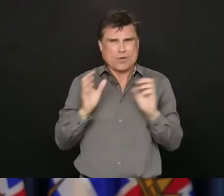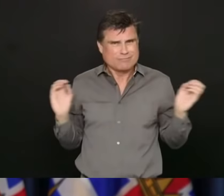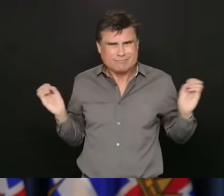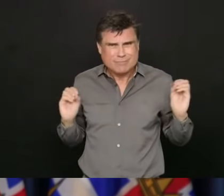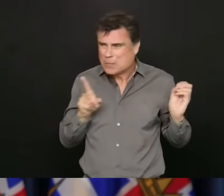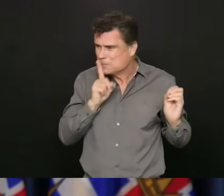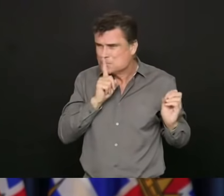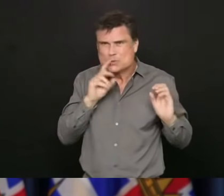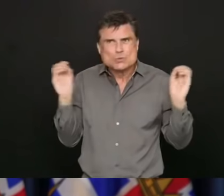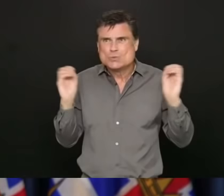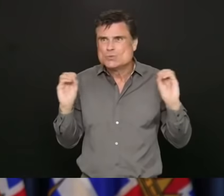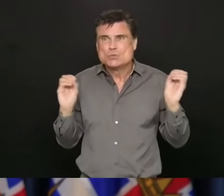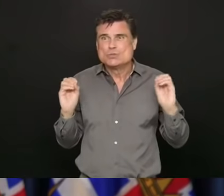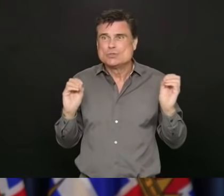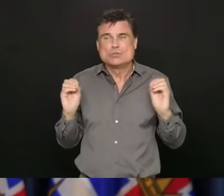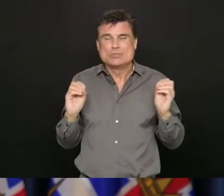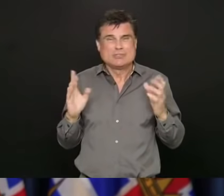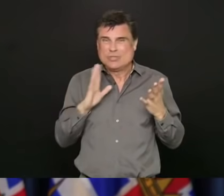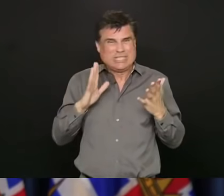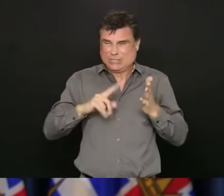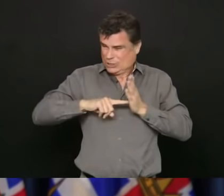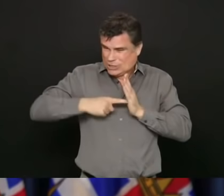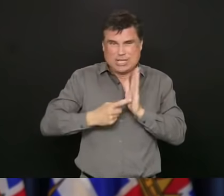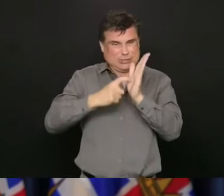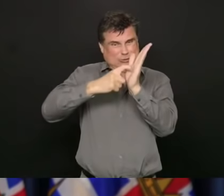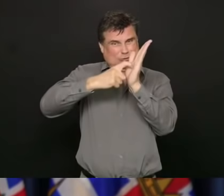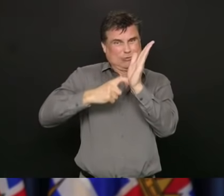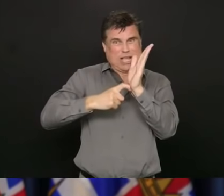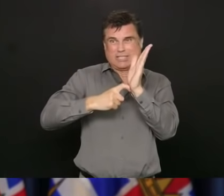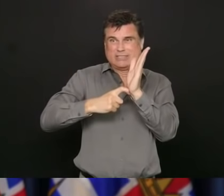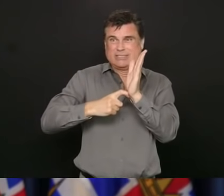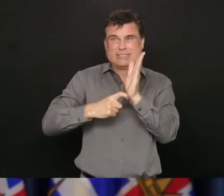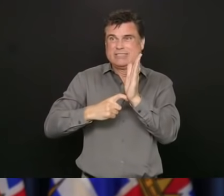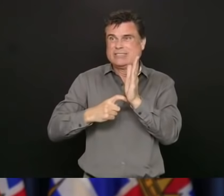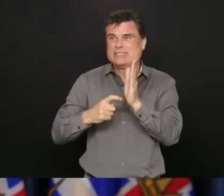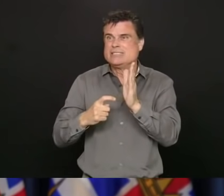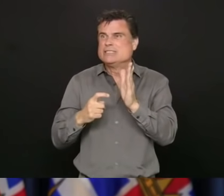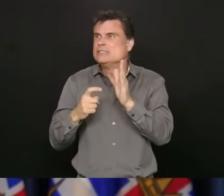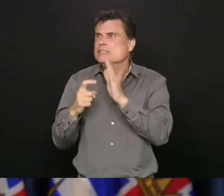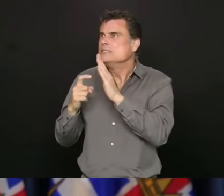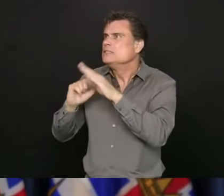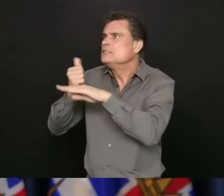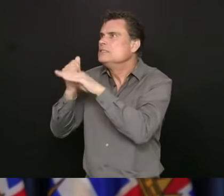K-12 sector has been exemplary, bringing everyone together, trying to find a way where parents and